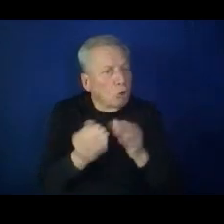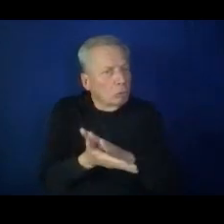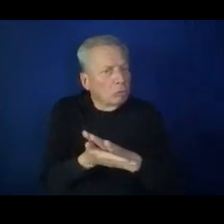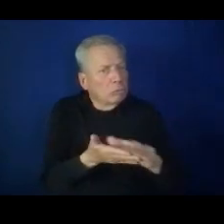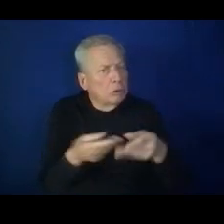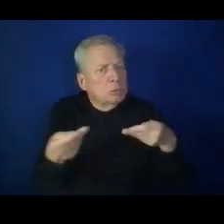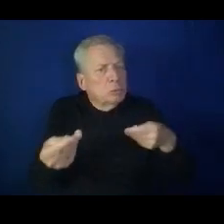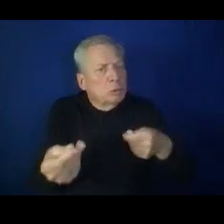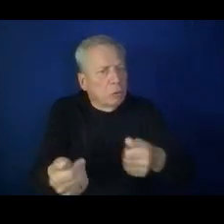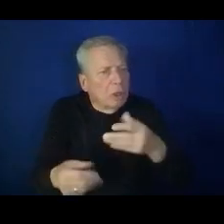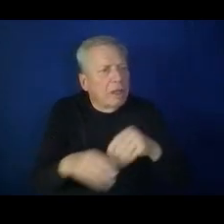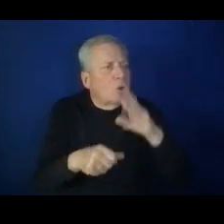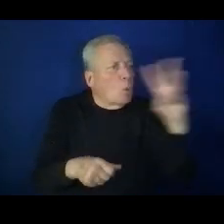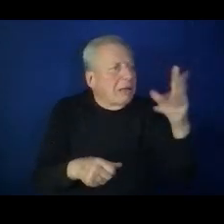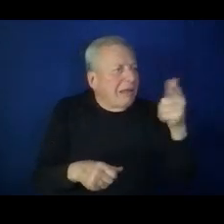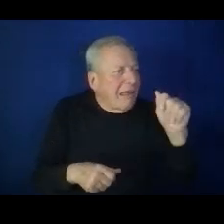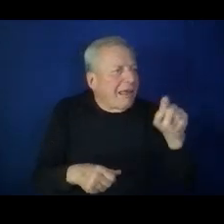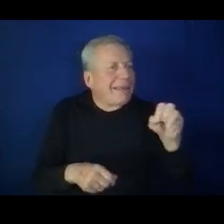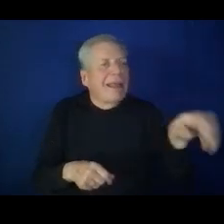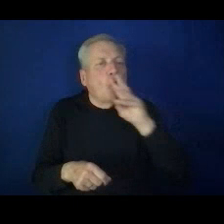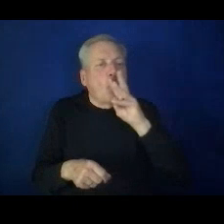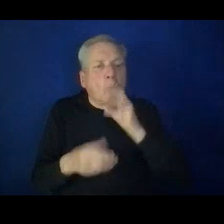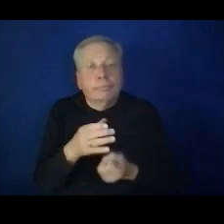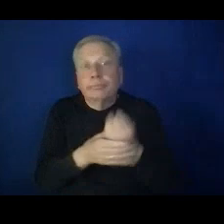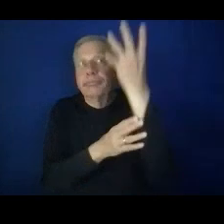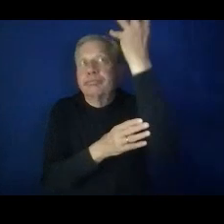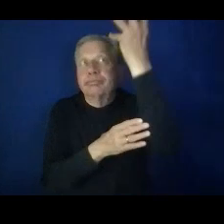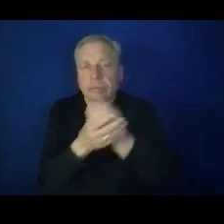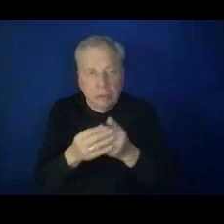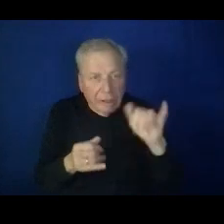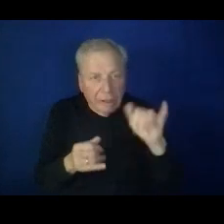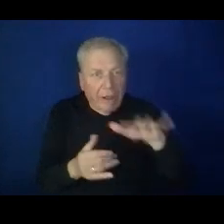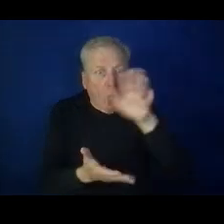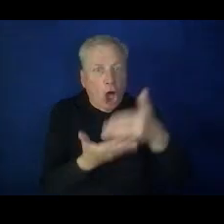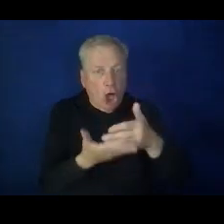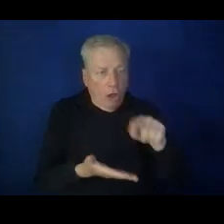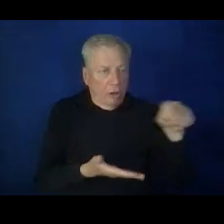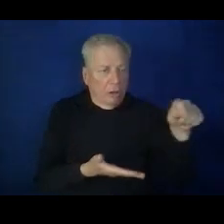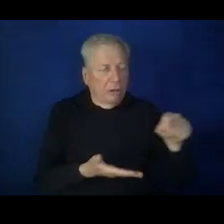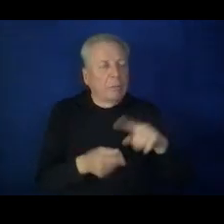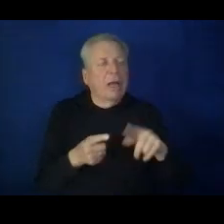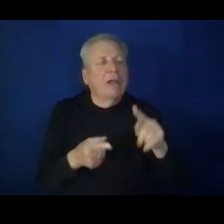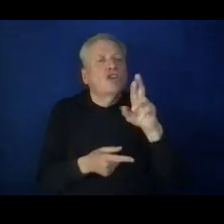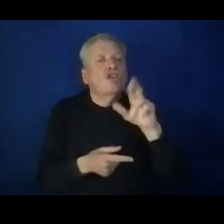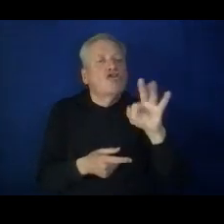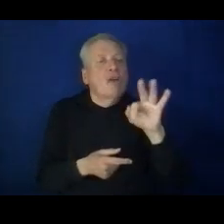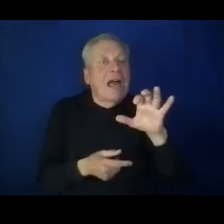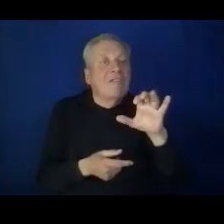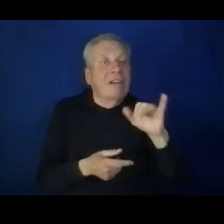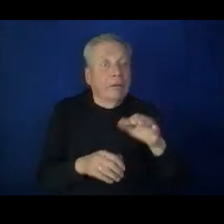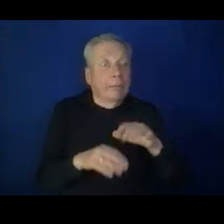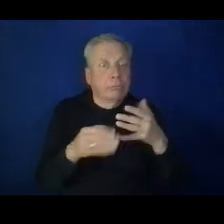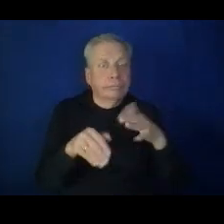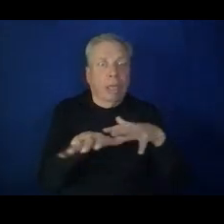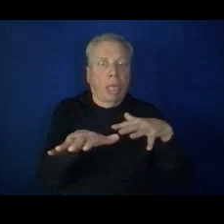the west gate and into Old Faithful and then back out. And the traffic that gets backed up so